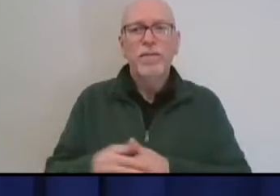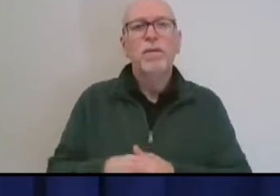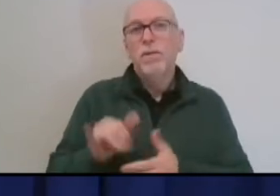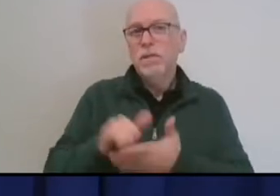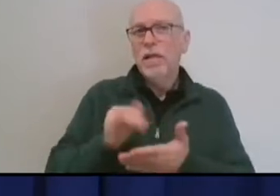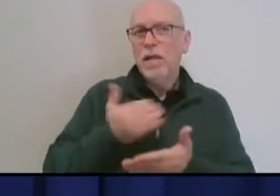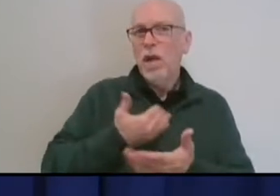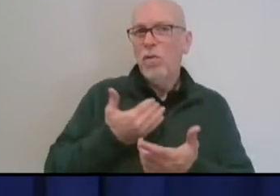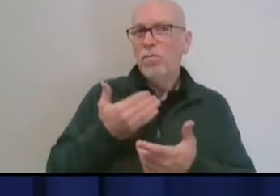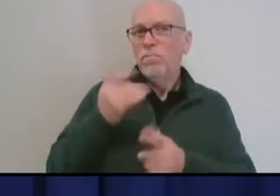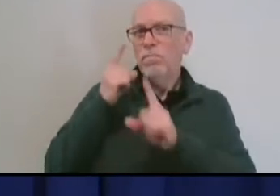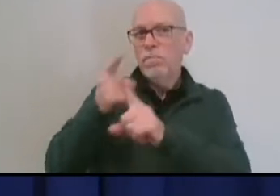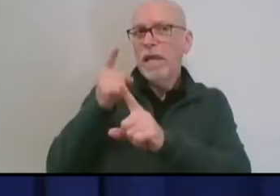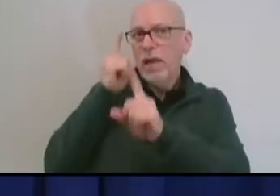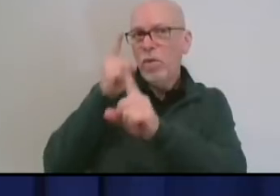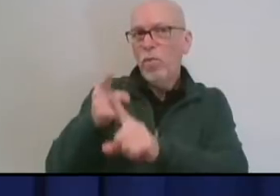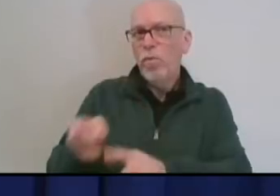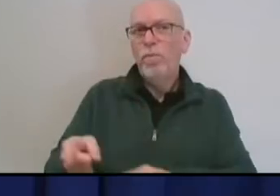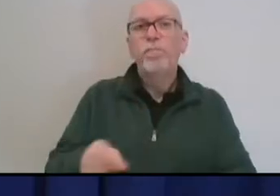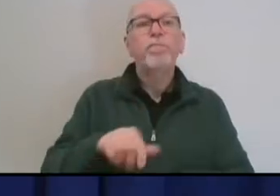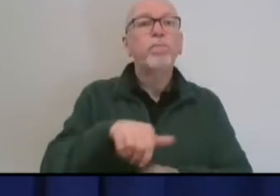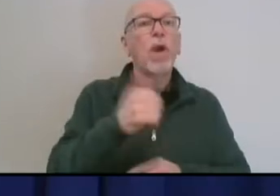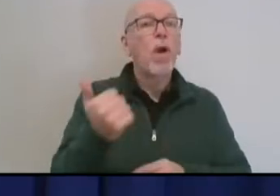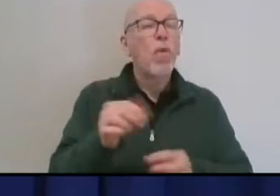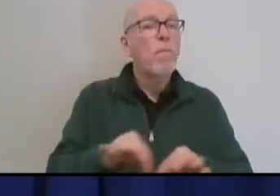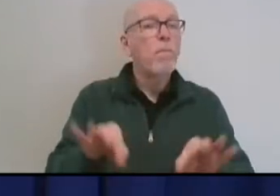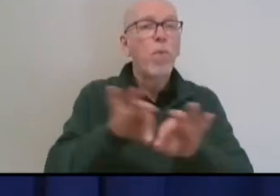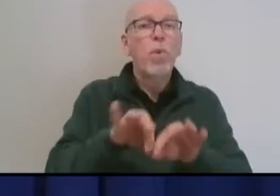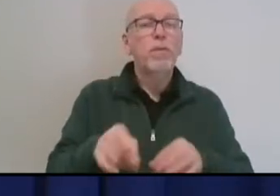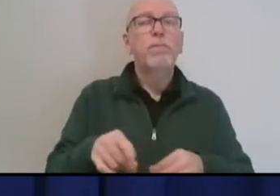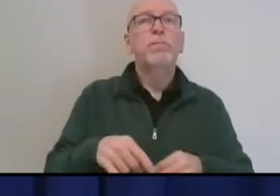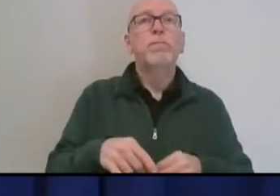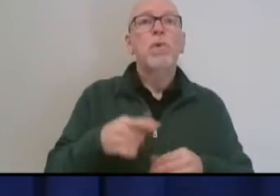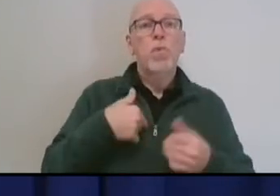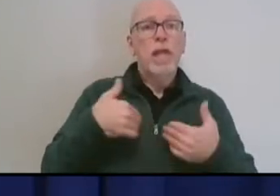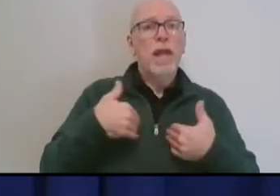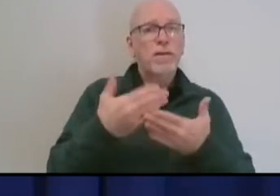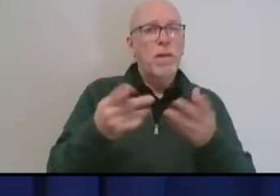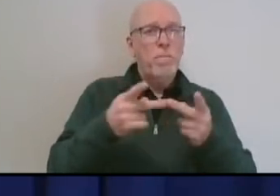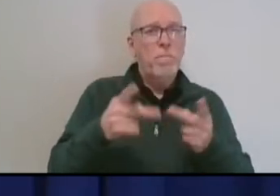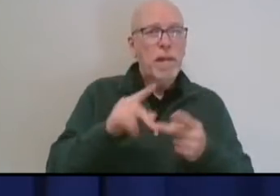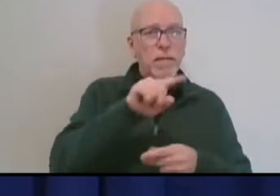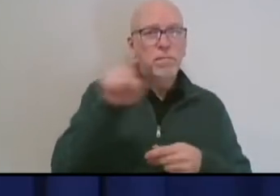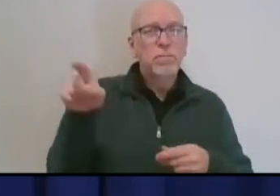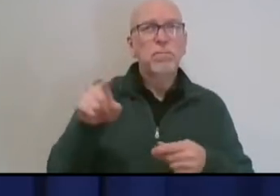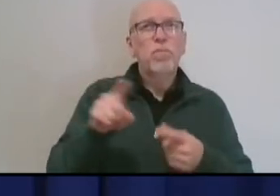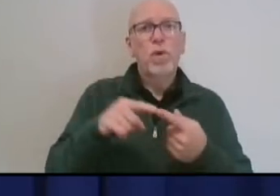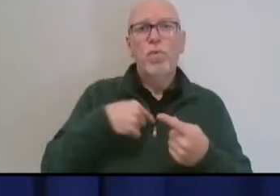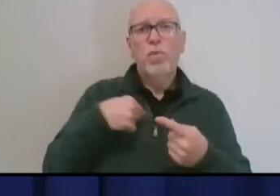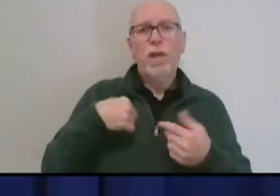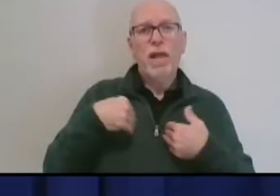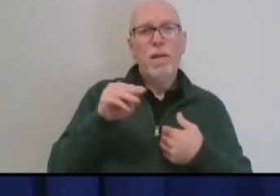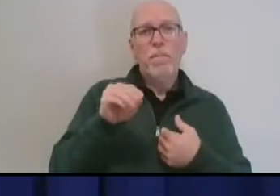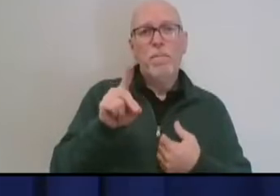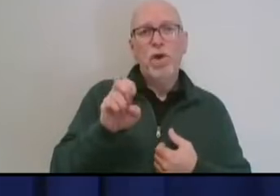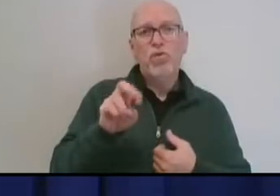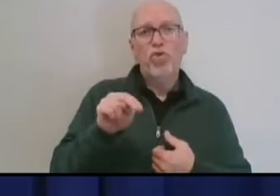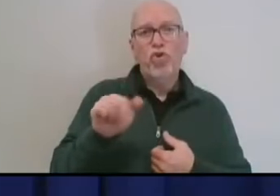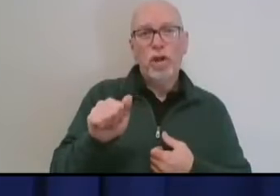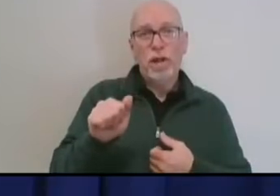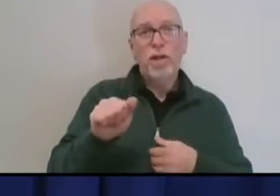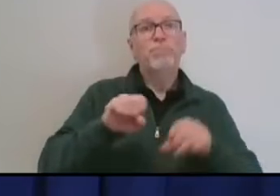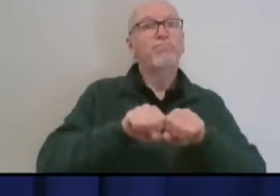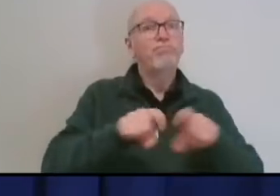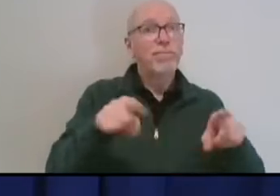main goal. I think the other important thing is that we have had sites that have had originally, when we just had Moderna come out, so we had hospitals that had